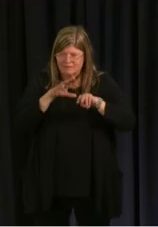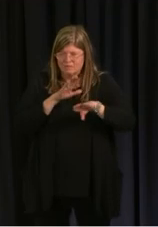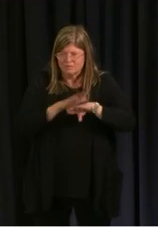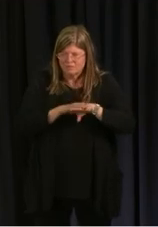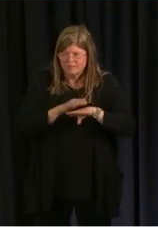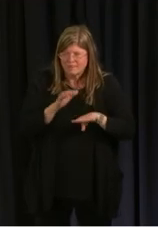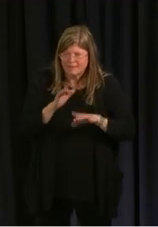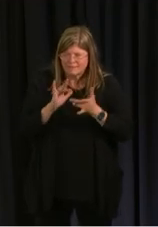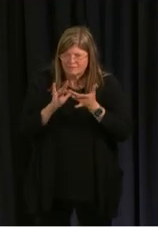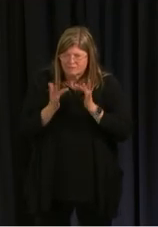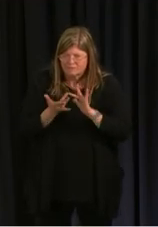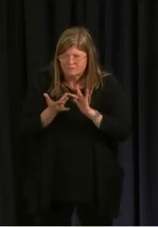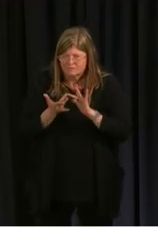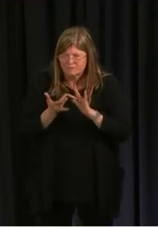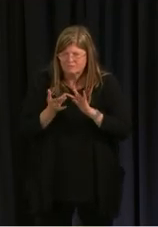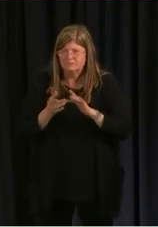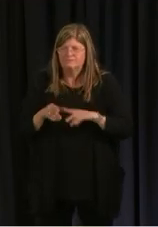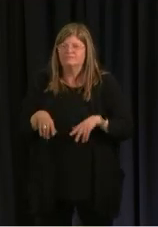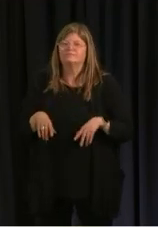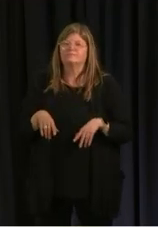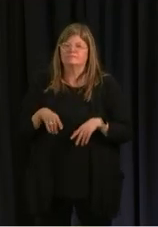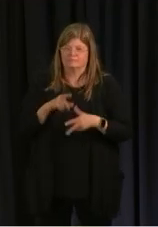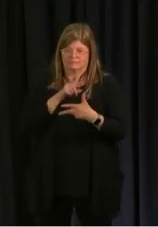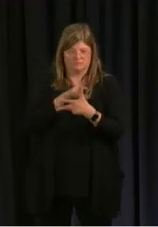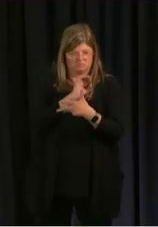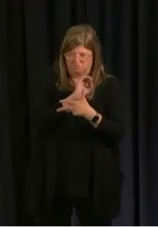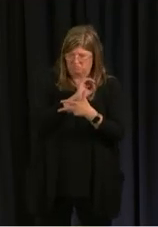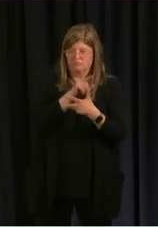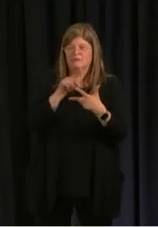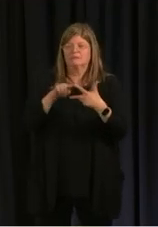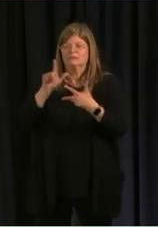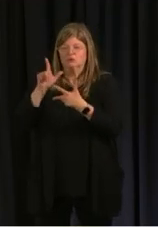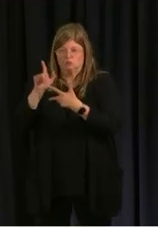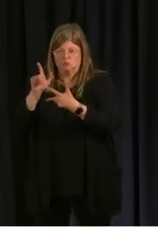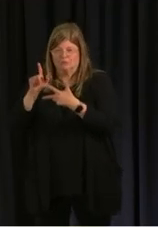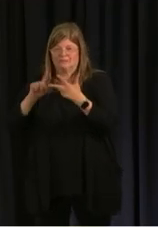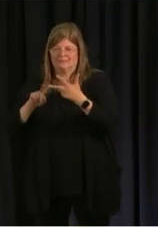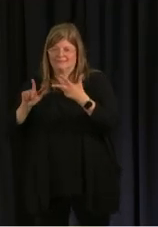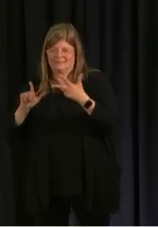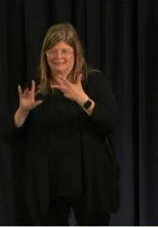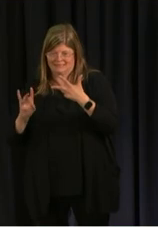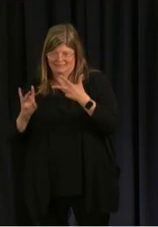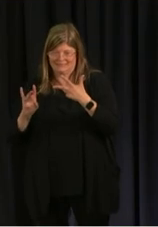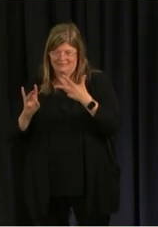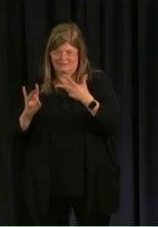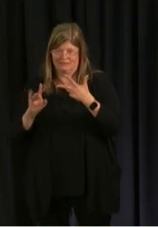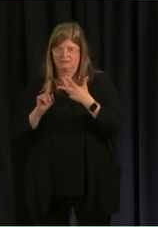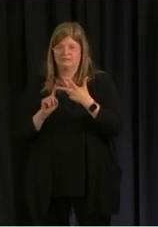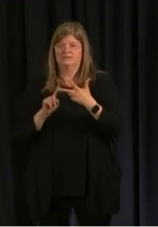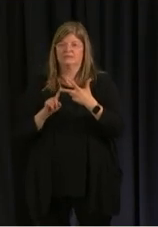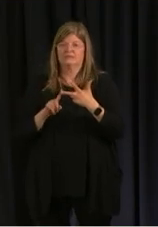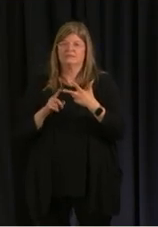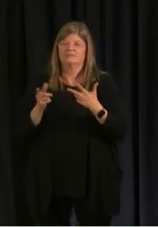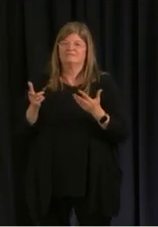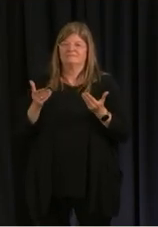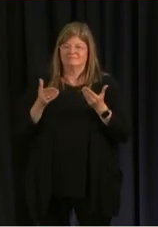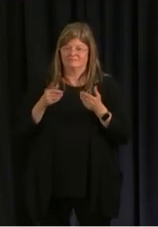days is the difference. If you don't know your second dose appointment or you have a question about it, you can email